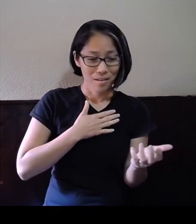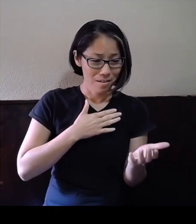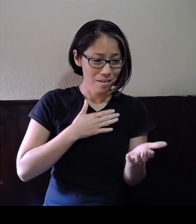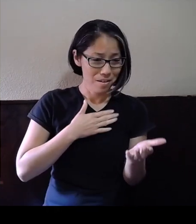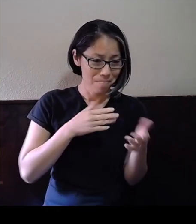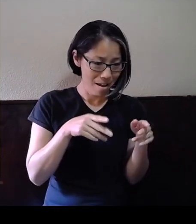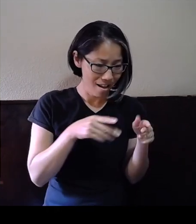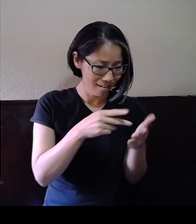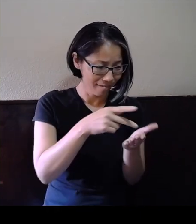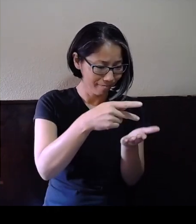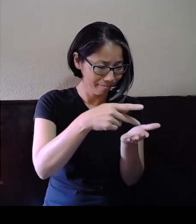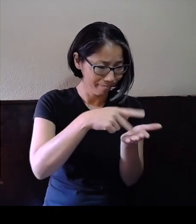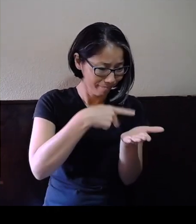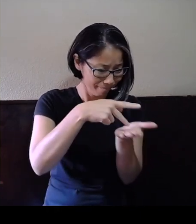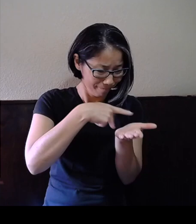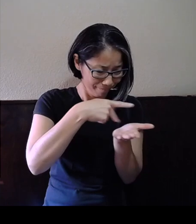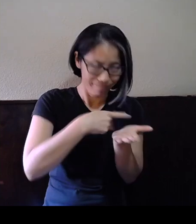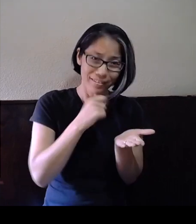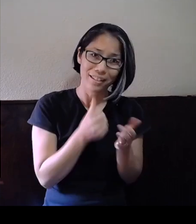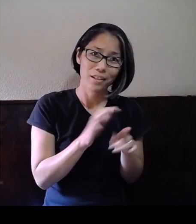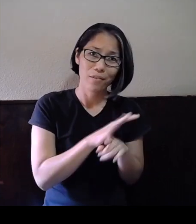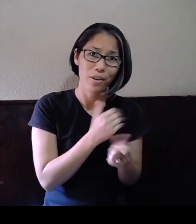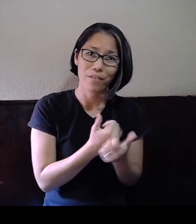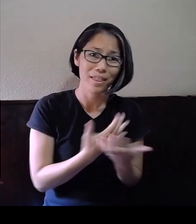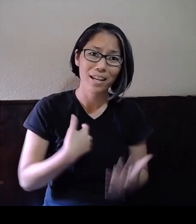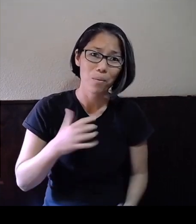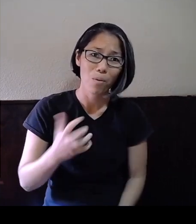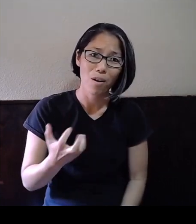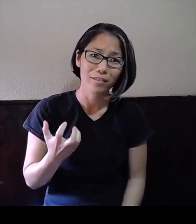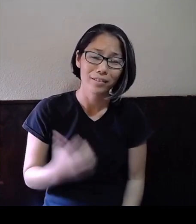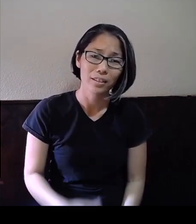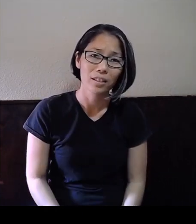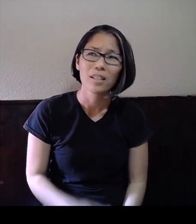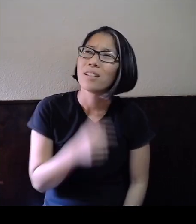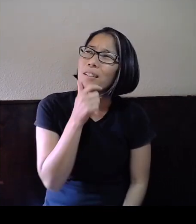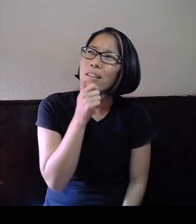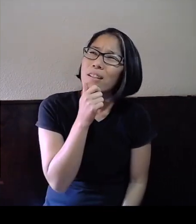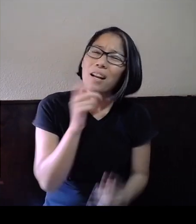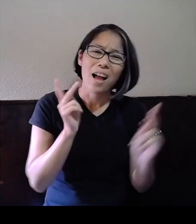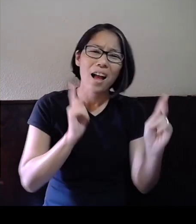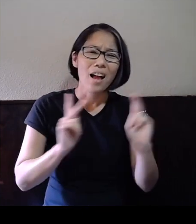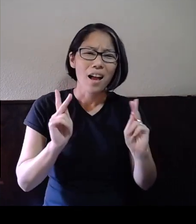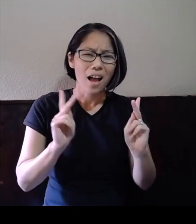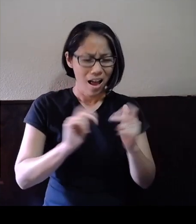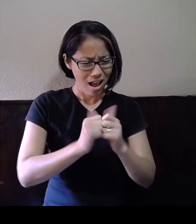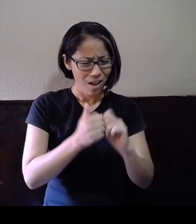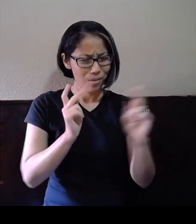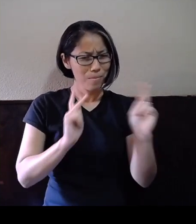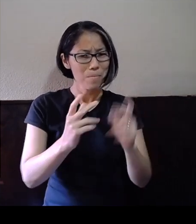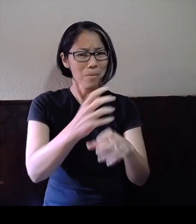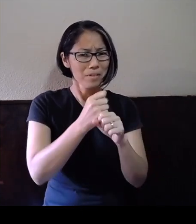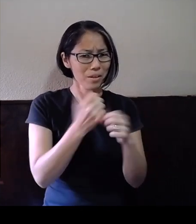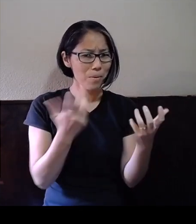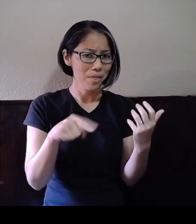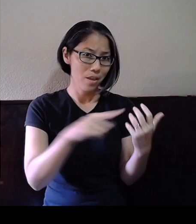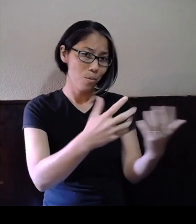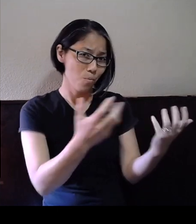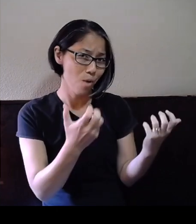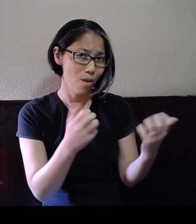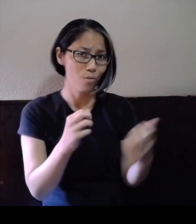allowance won't cover everything I want. Hmm, how do people get what they want or need?